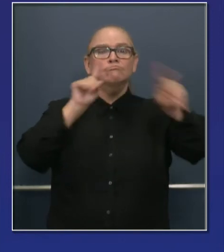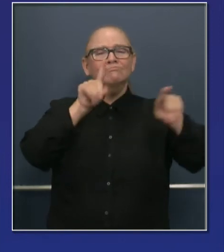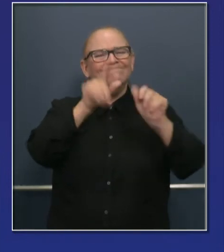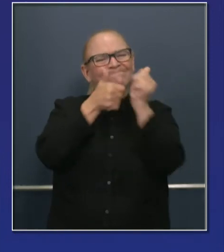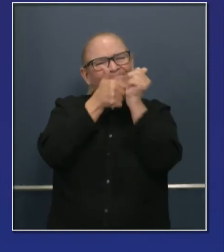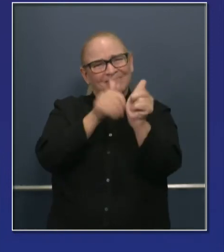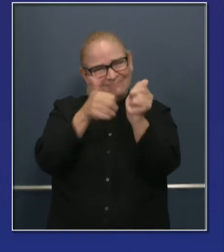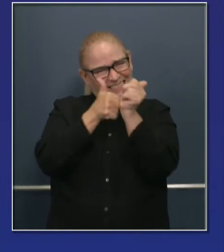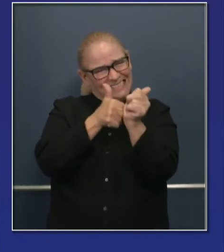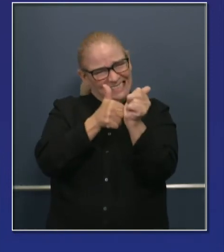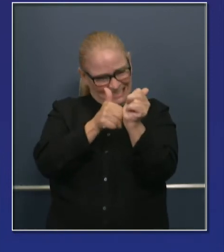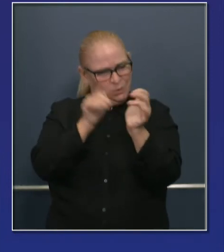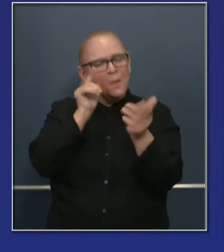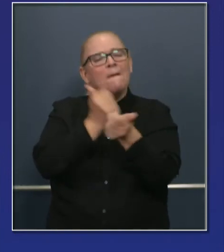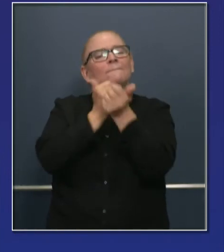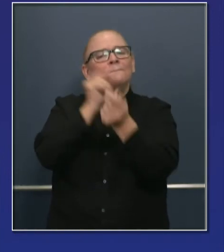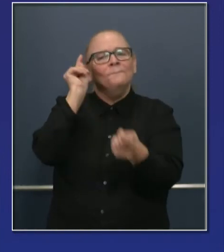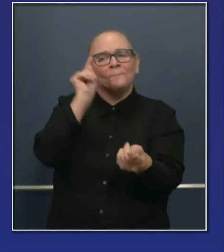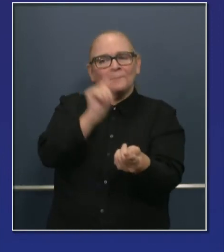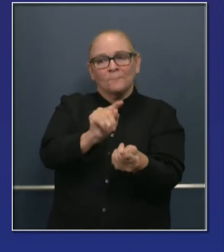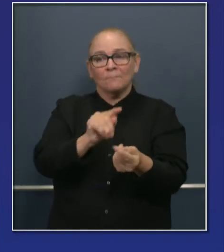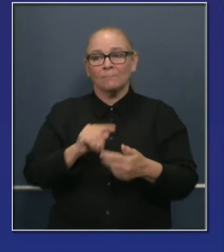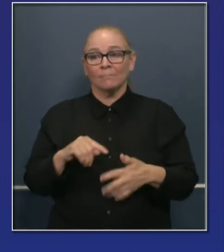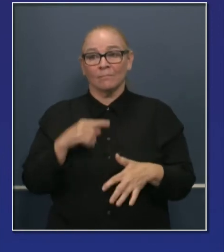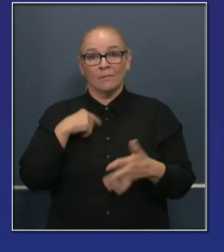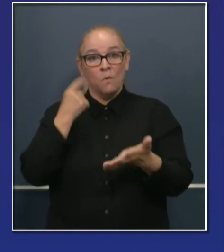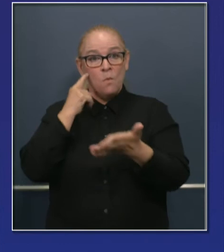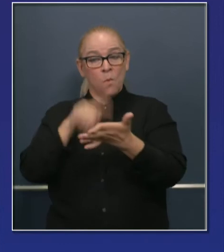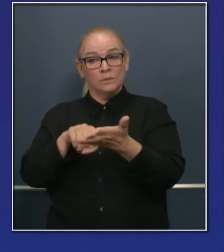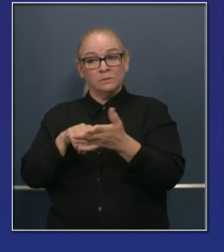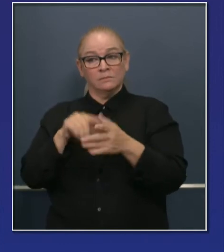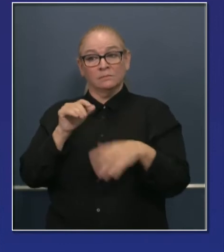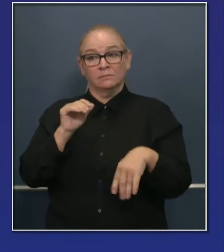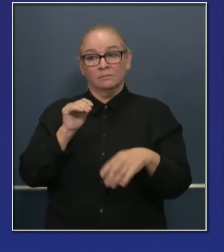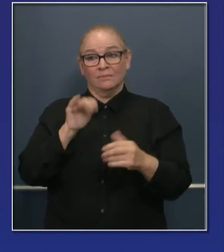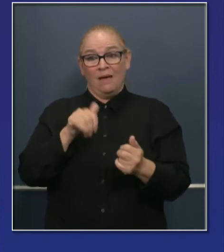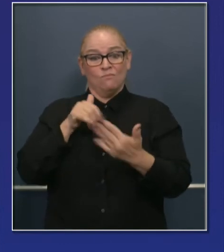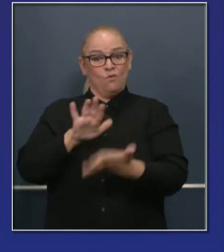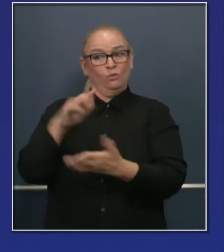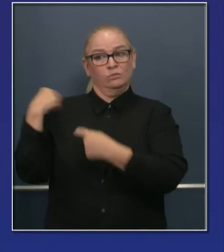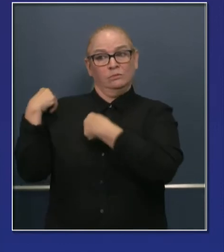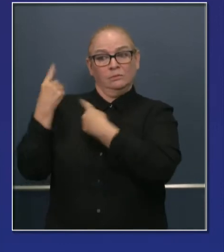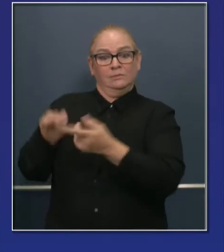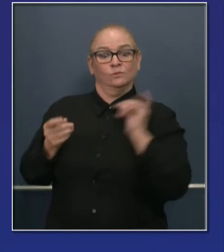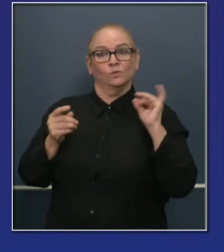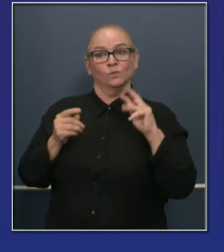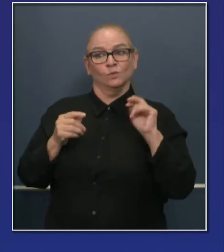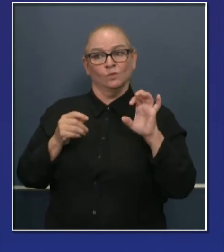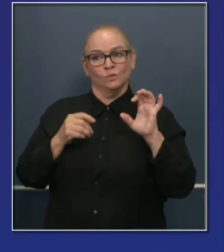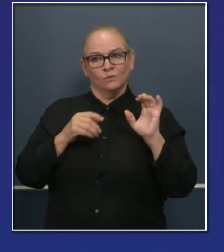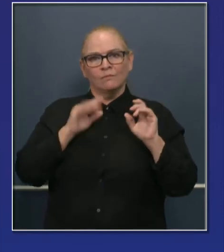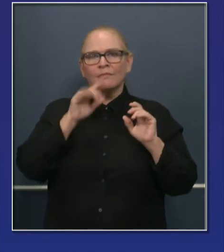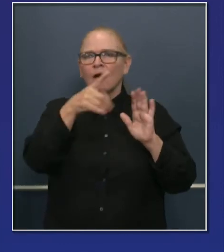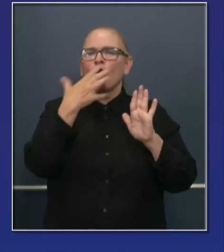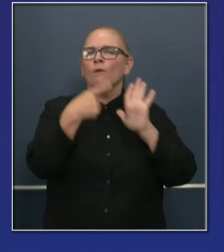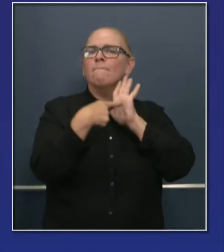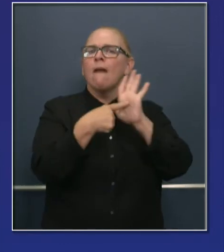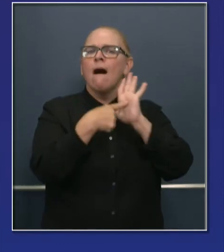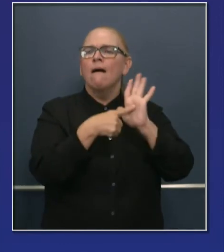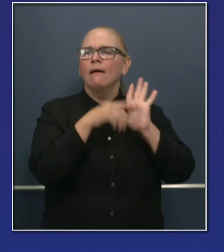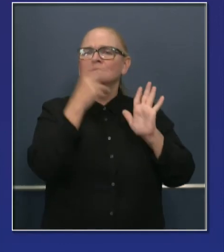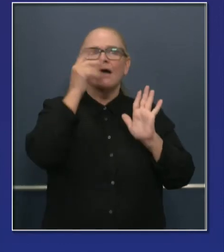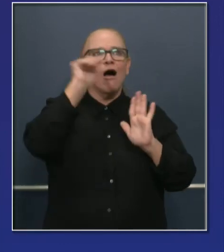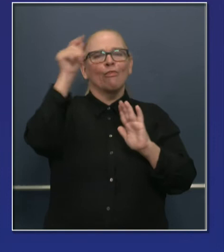that long-windedly has now become a model in terms of our approach, the Imperial approach, in other parts of the